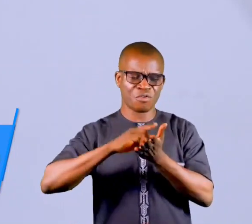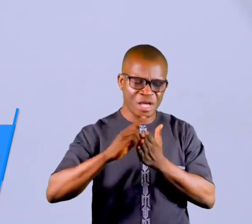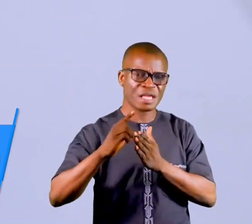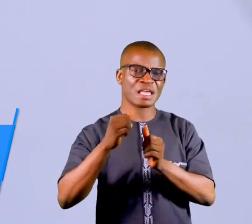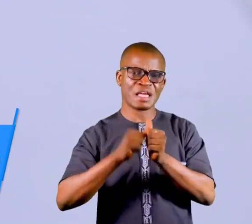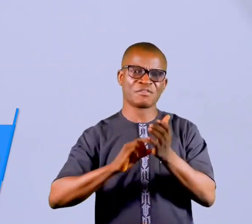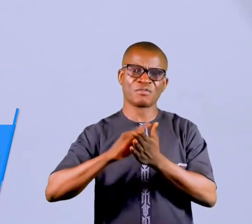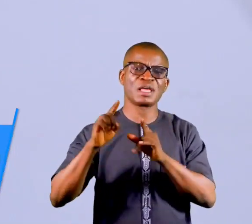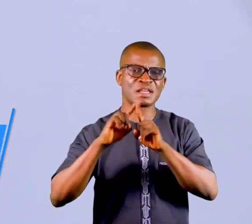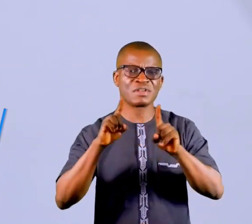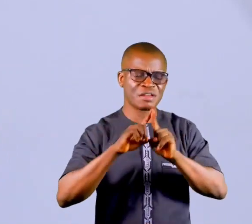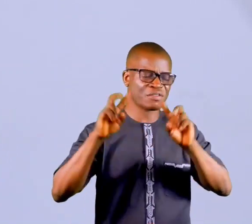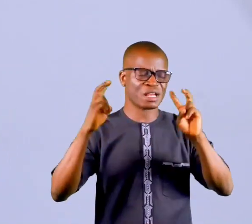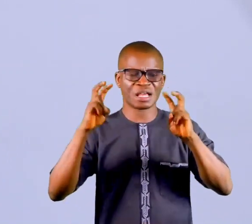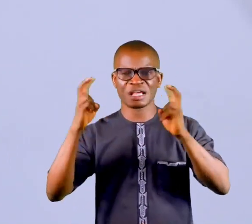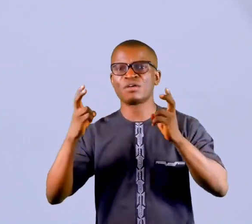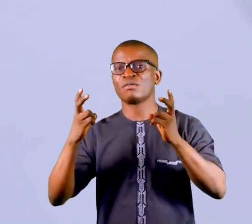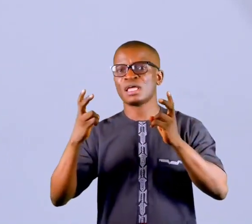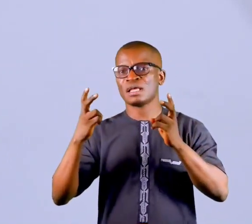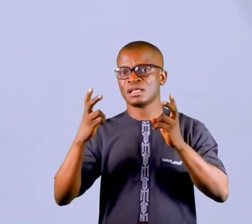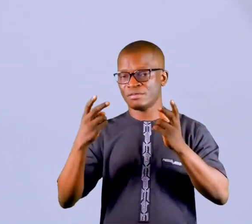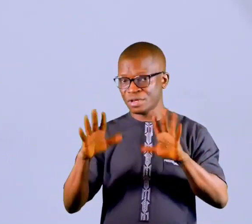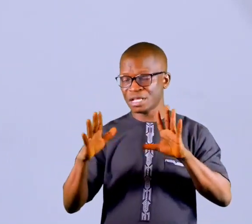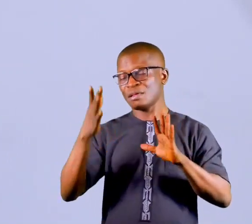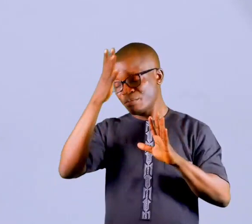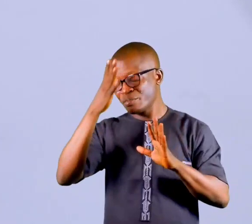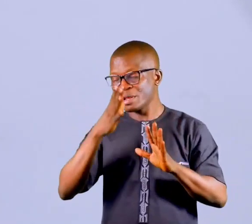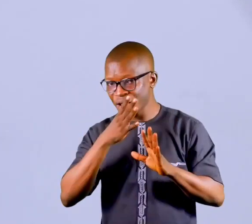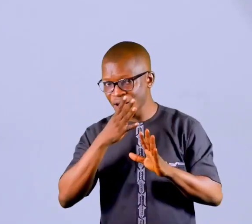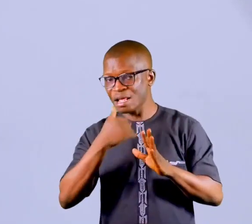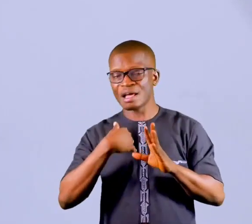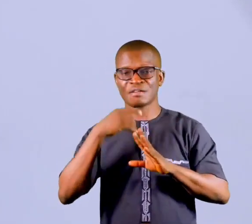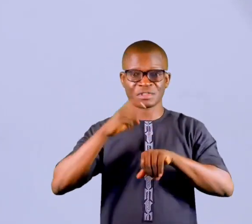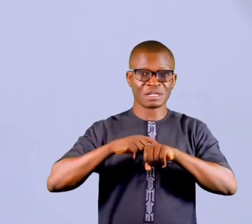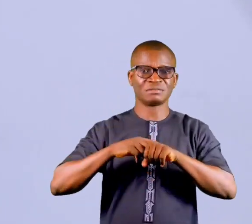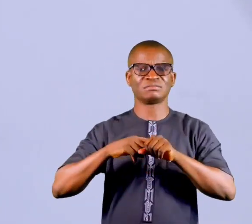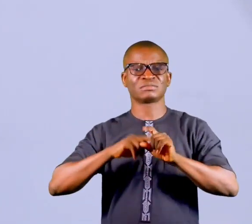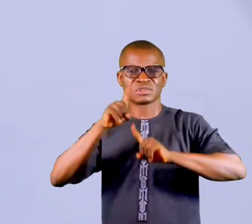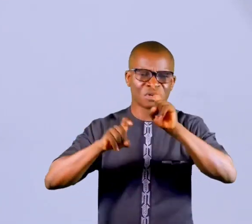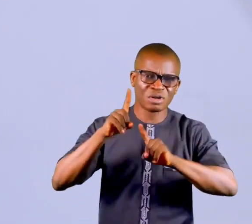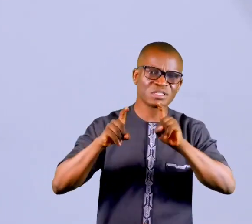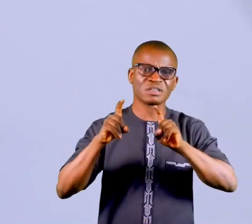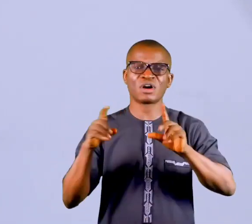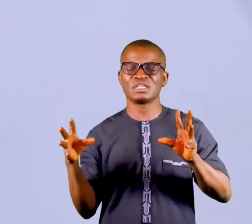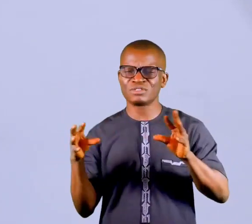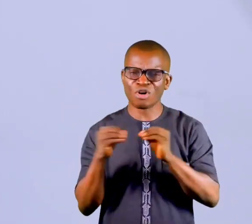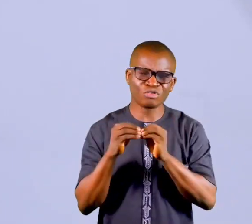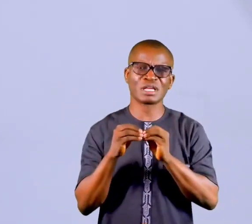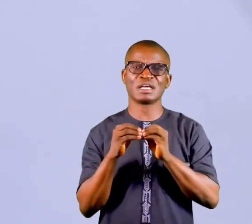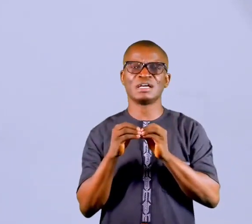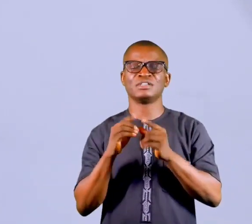different module of the program is delivered. Parents have the time to ask questions, and the whole concept of this is,